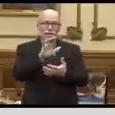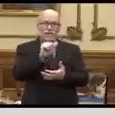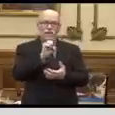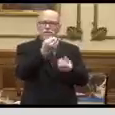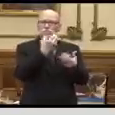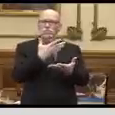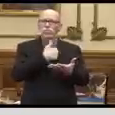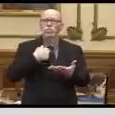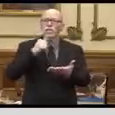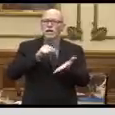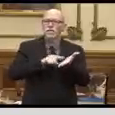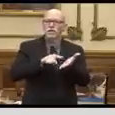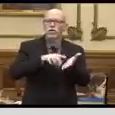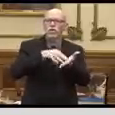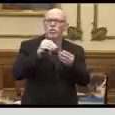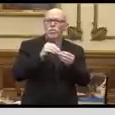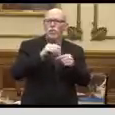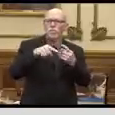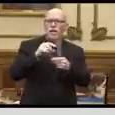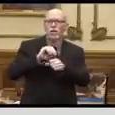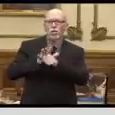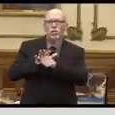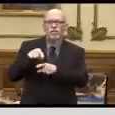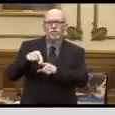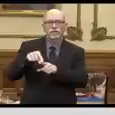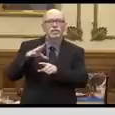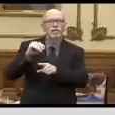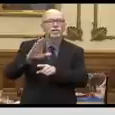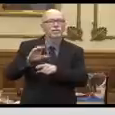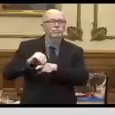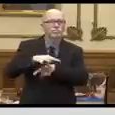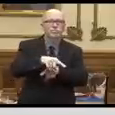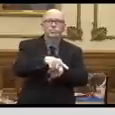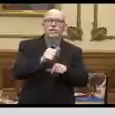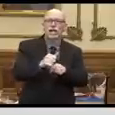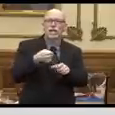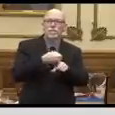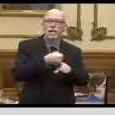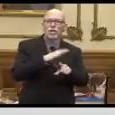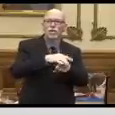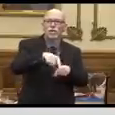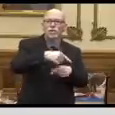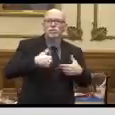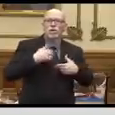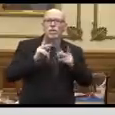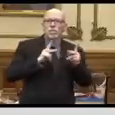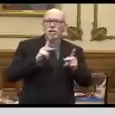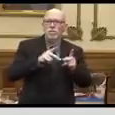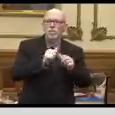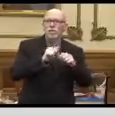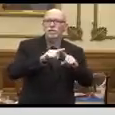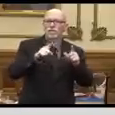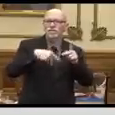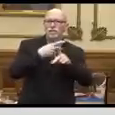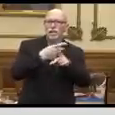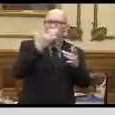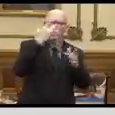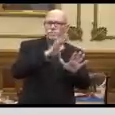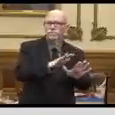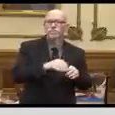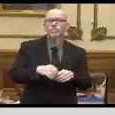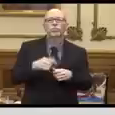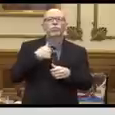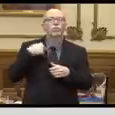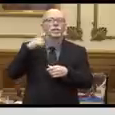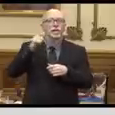can investigate and learn more about COVID-19 and how that may be impacting our younger people. We also need parents to watch